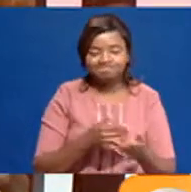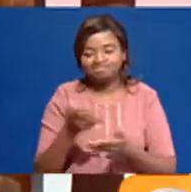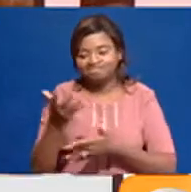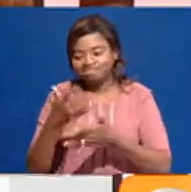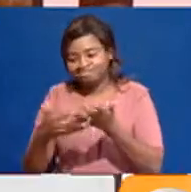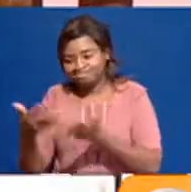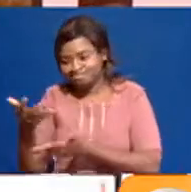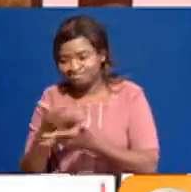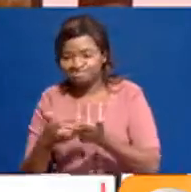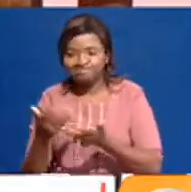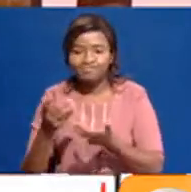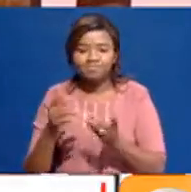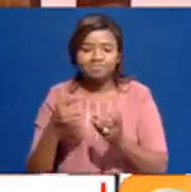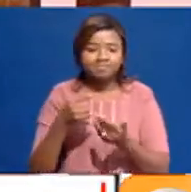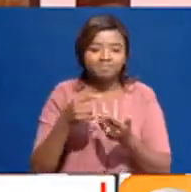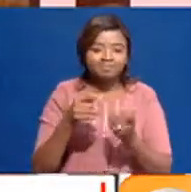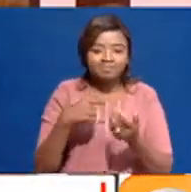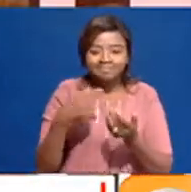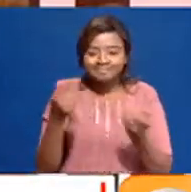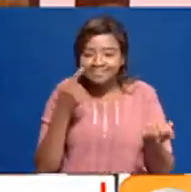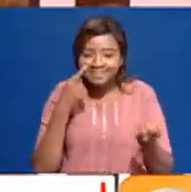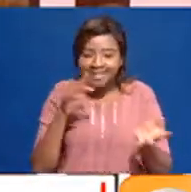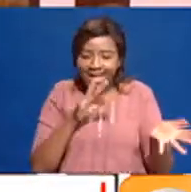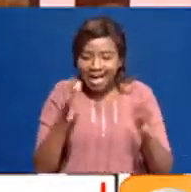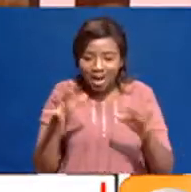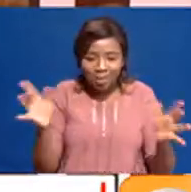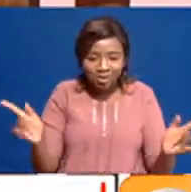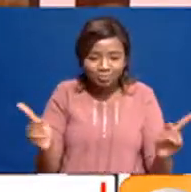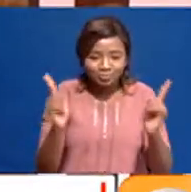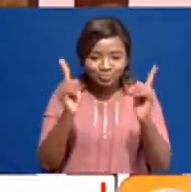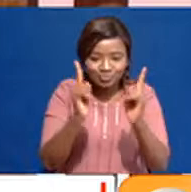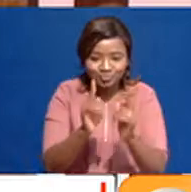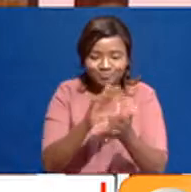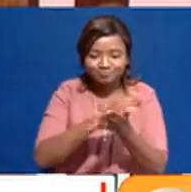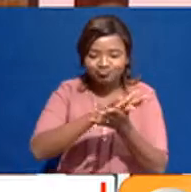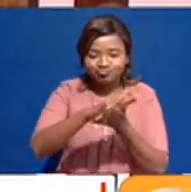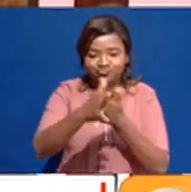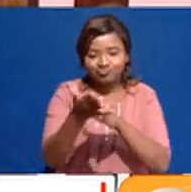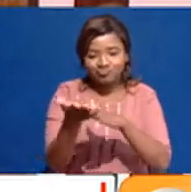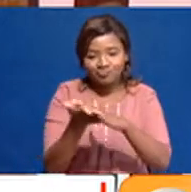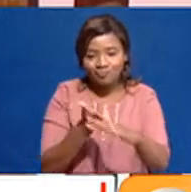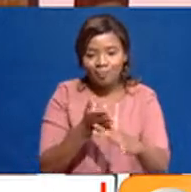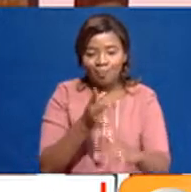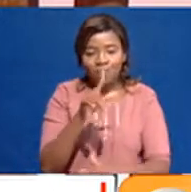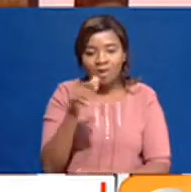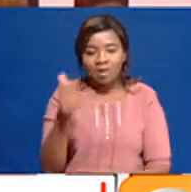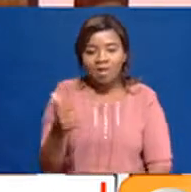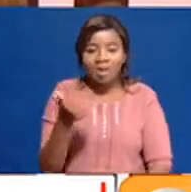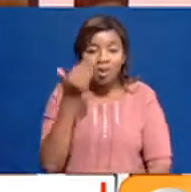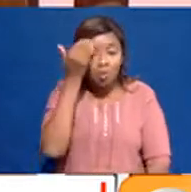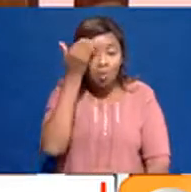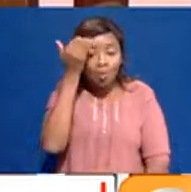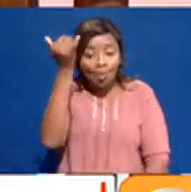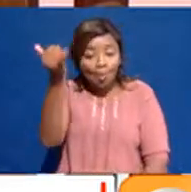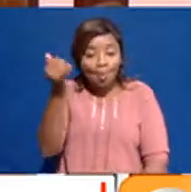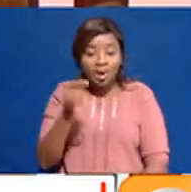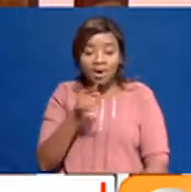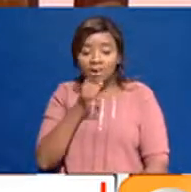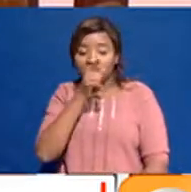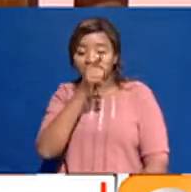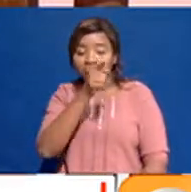this side, chat or diplomacy until they all come together, because they are